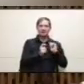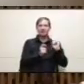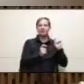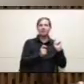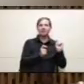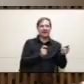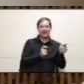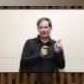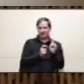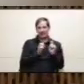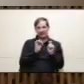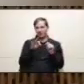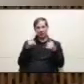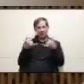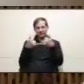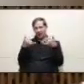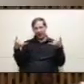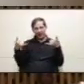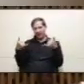string. Thank you.